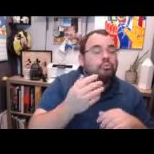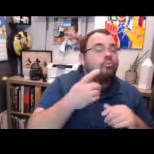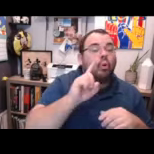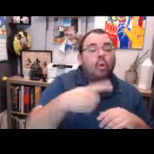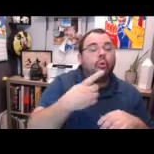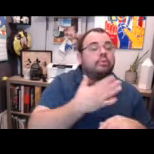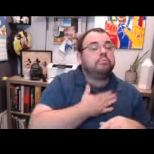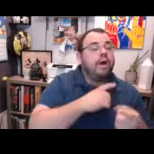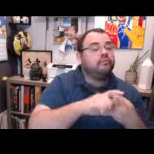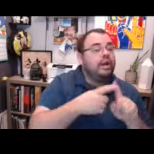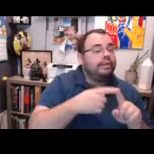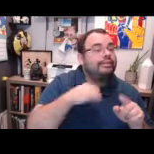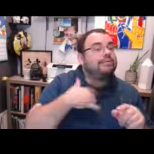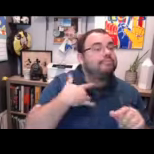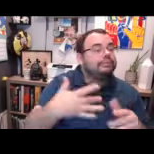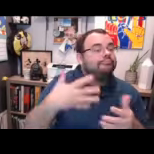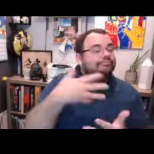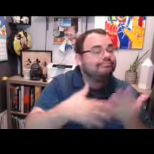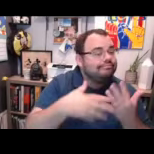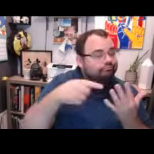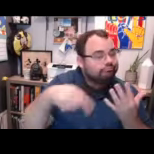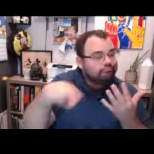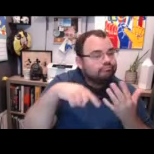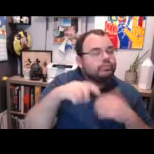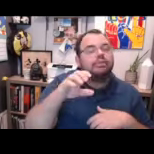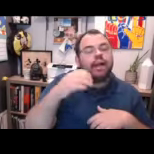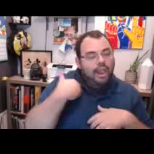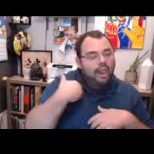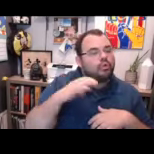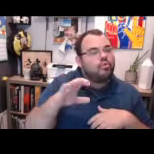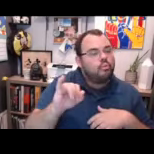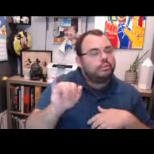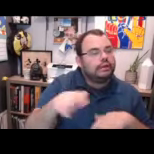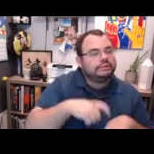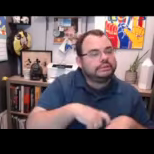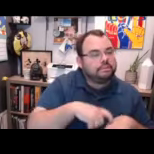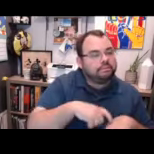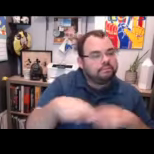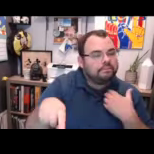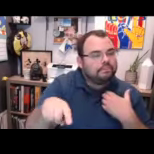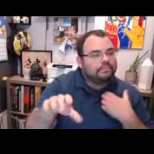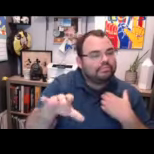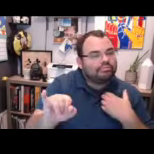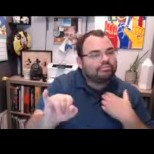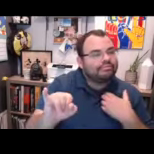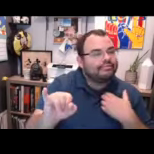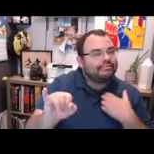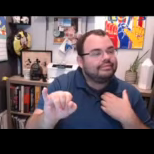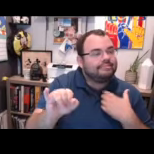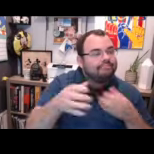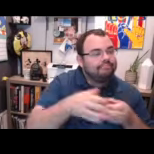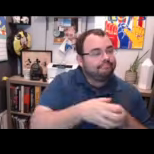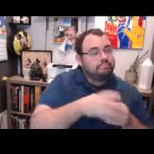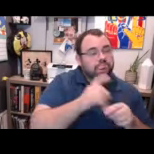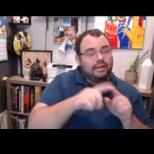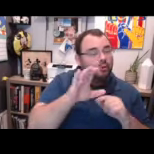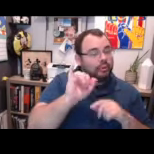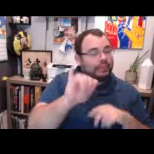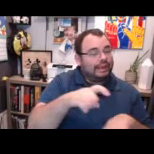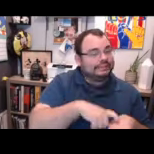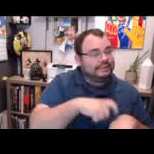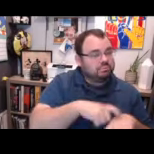community. So my only friends tended to be those who had cochlear implants at the time, just like